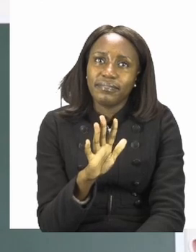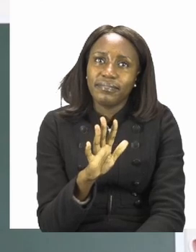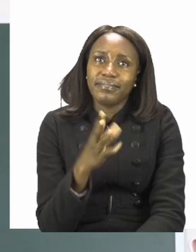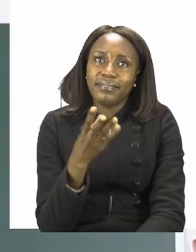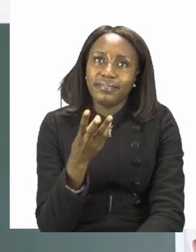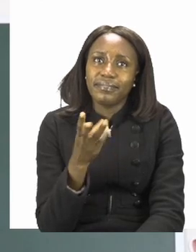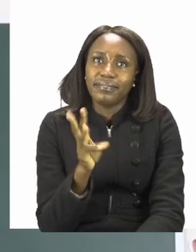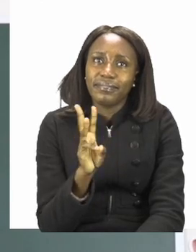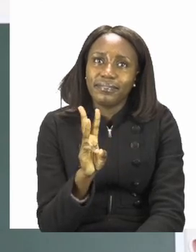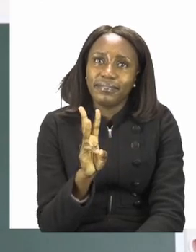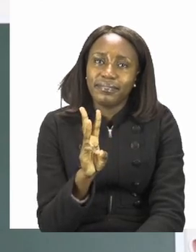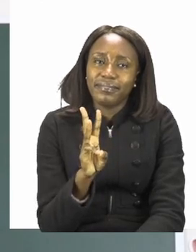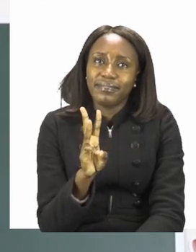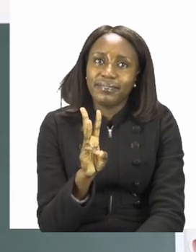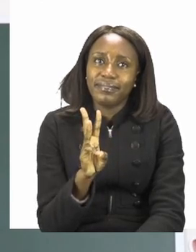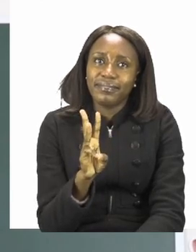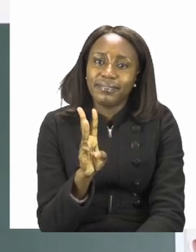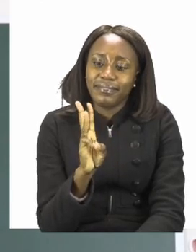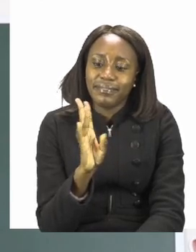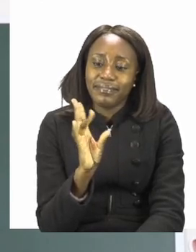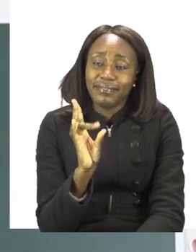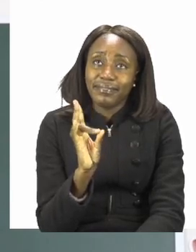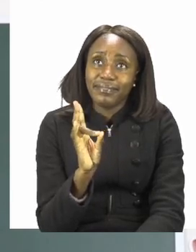5, 6,